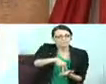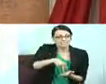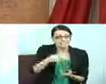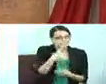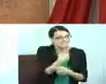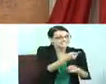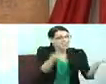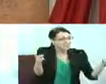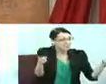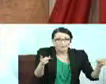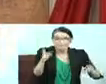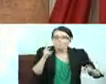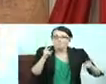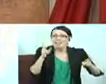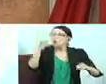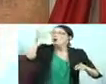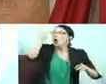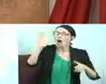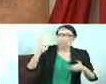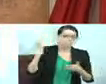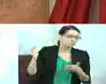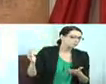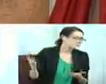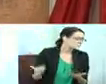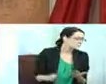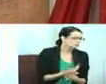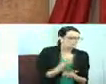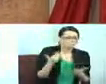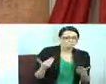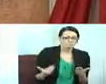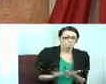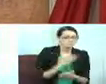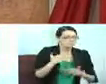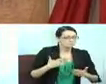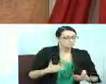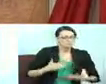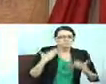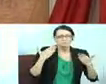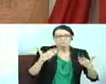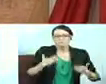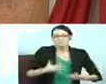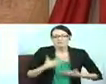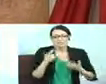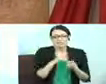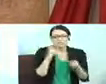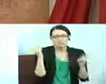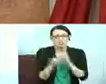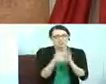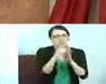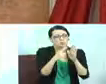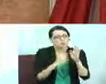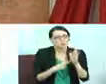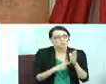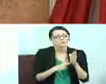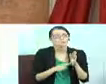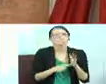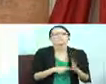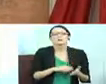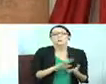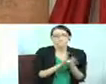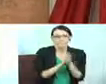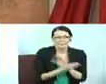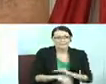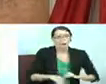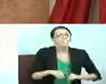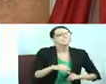that God was so unhappy that God helped to change the rules so that we could be husbands and we